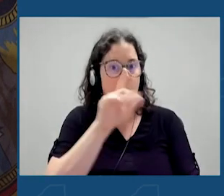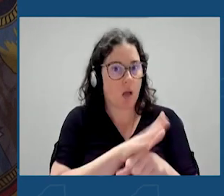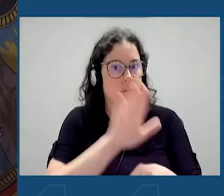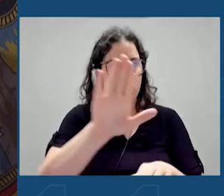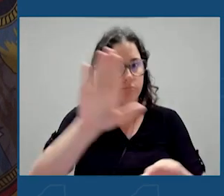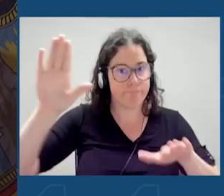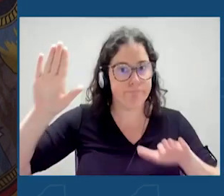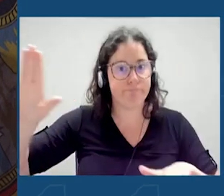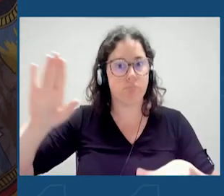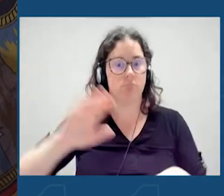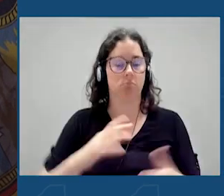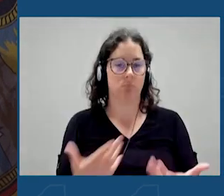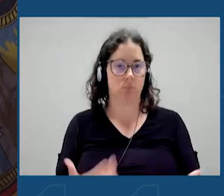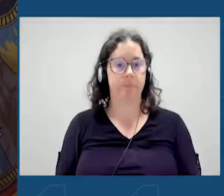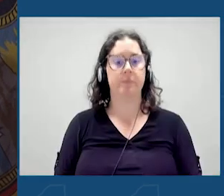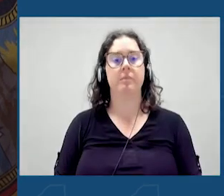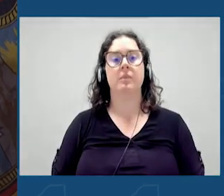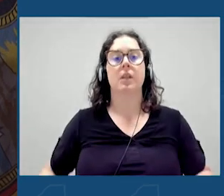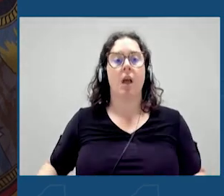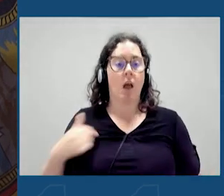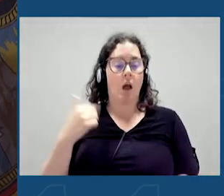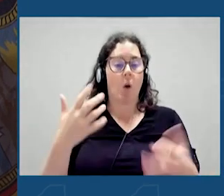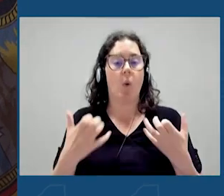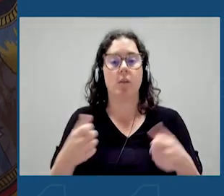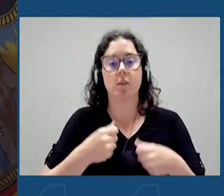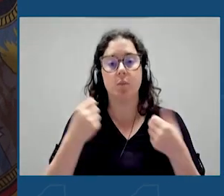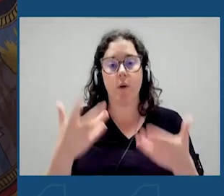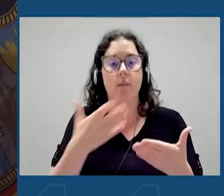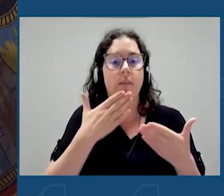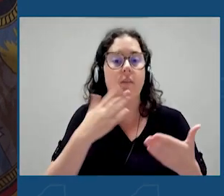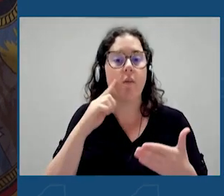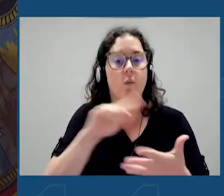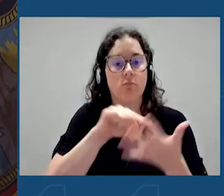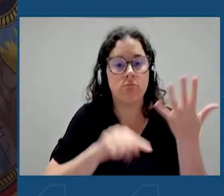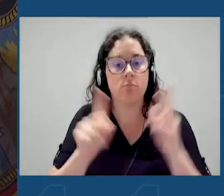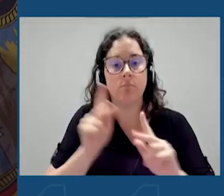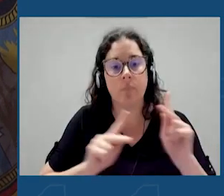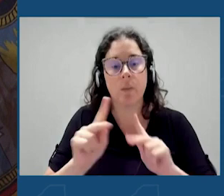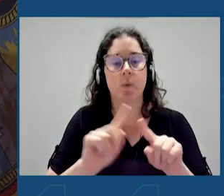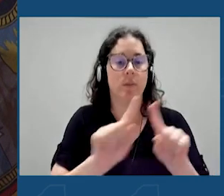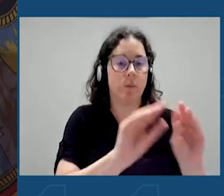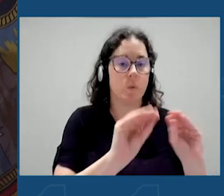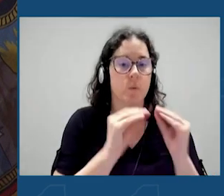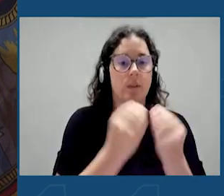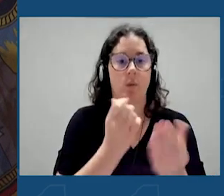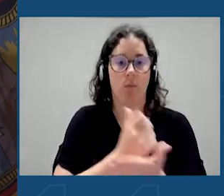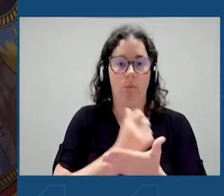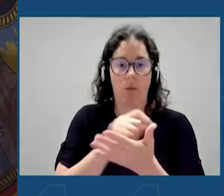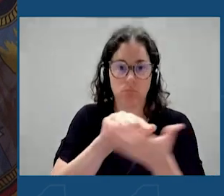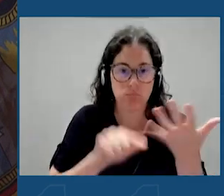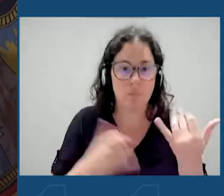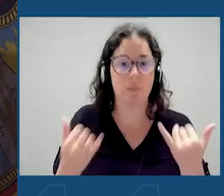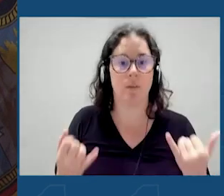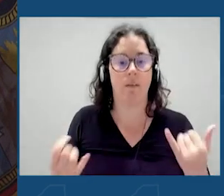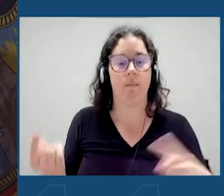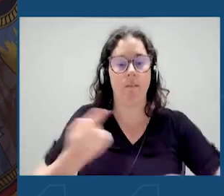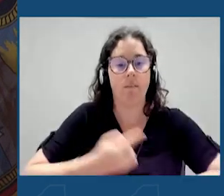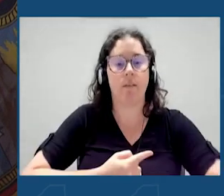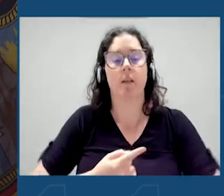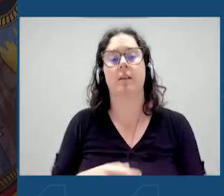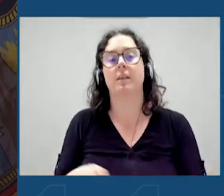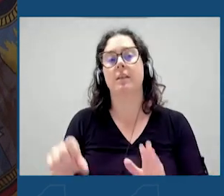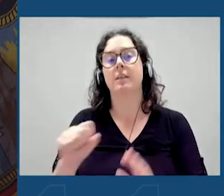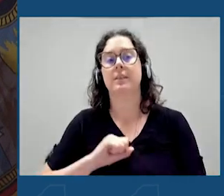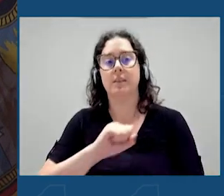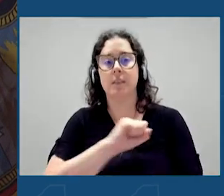oath. I want to express gratitude to the following individuals and organizations that have helped make this day possible. State Senator, of course,